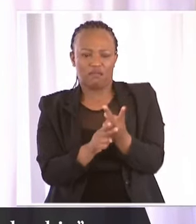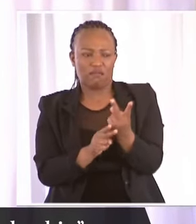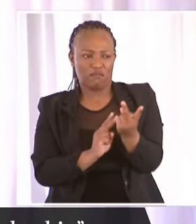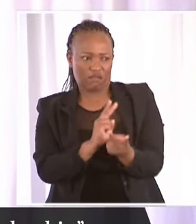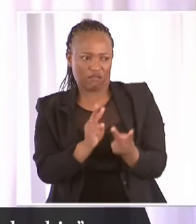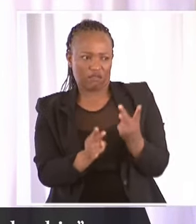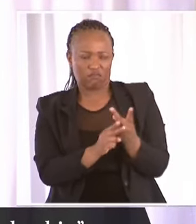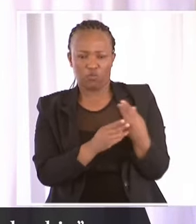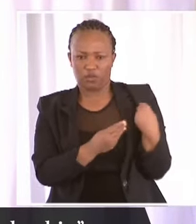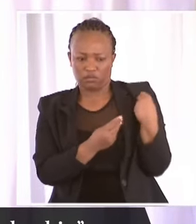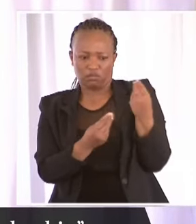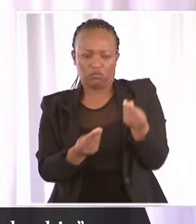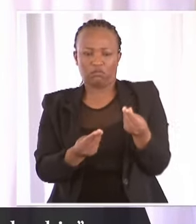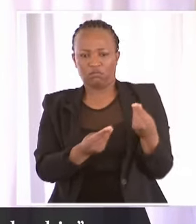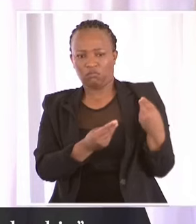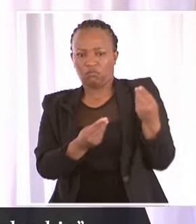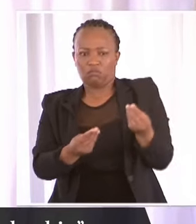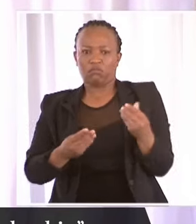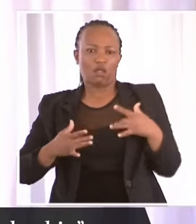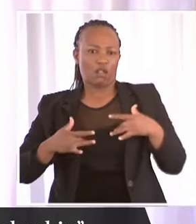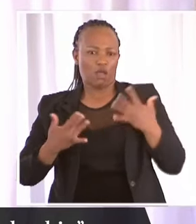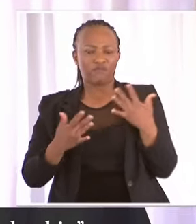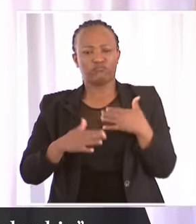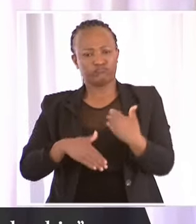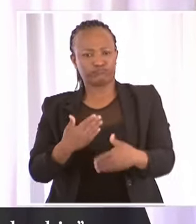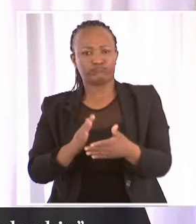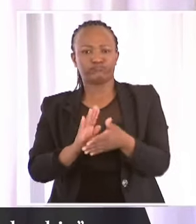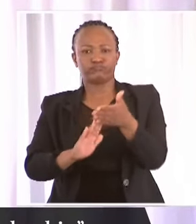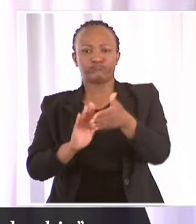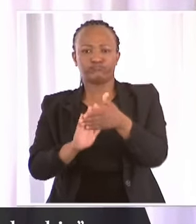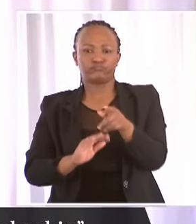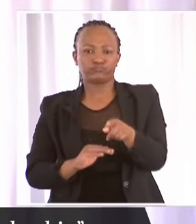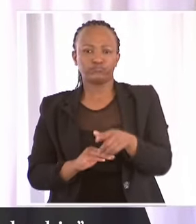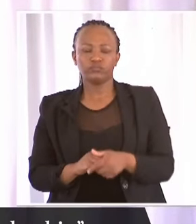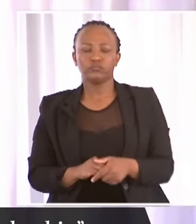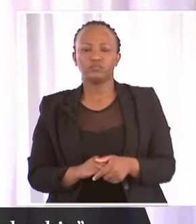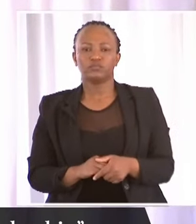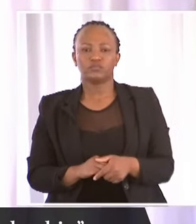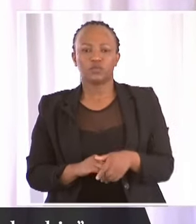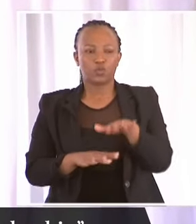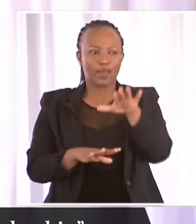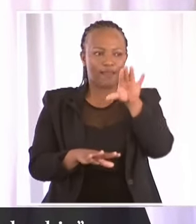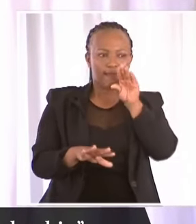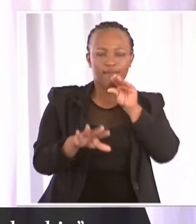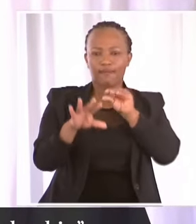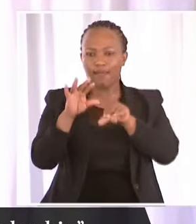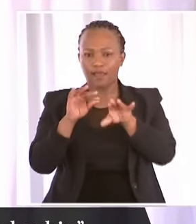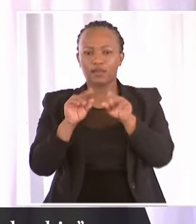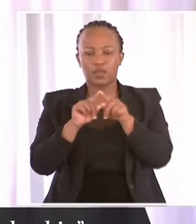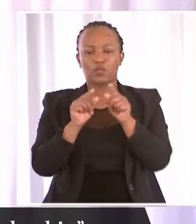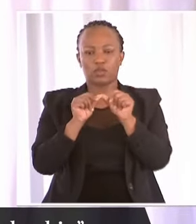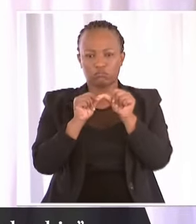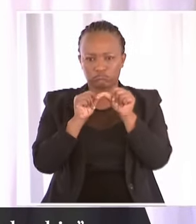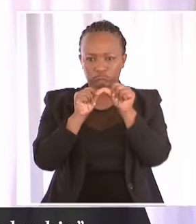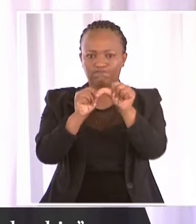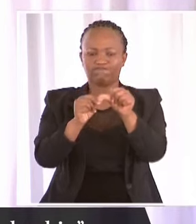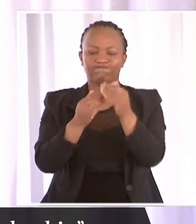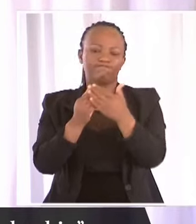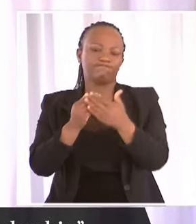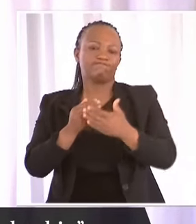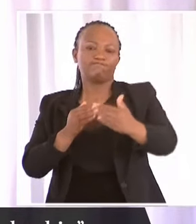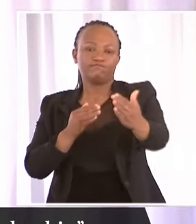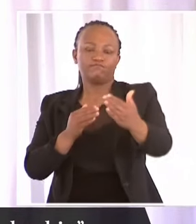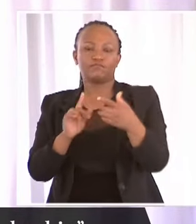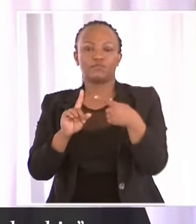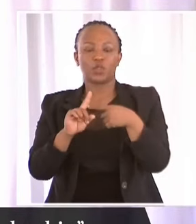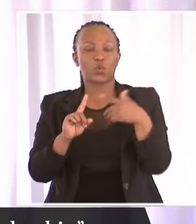again, learned, and be taken forward. These stalwarts